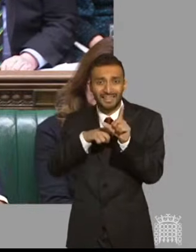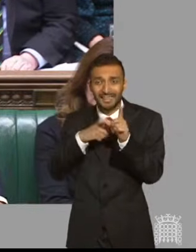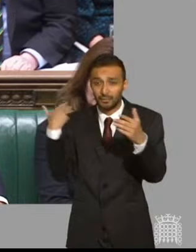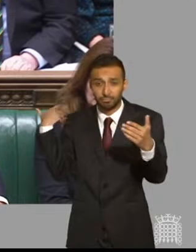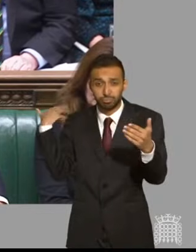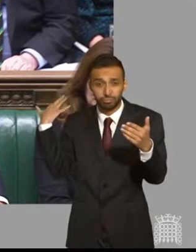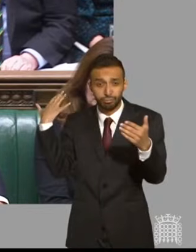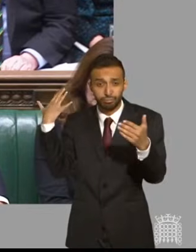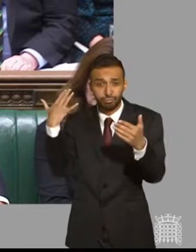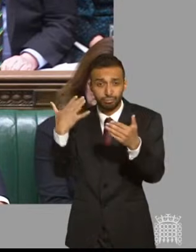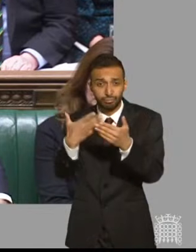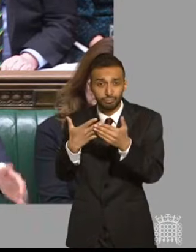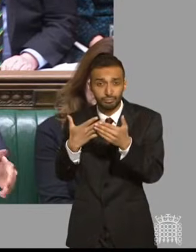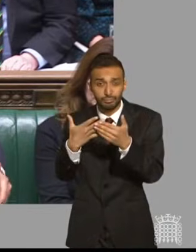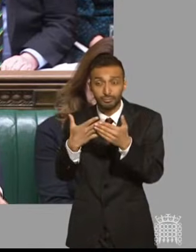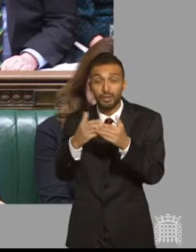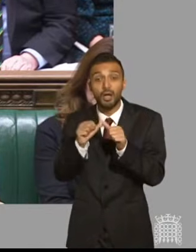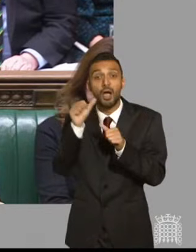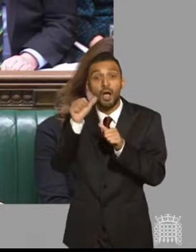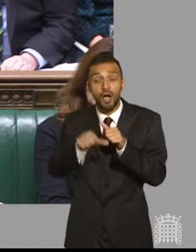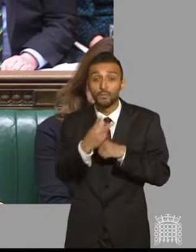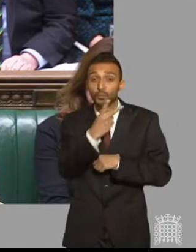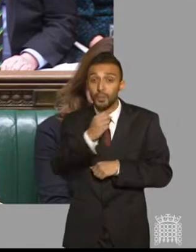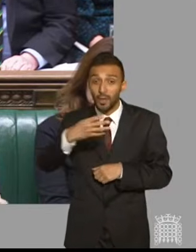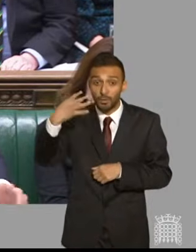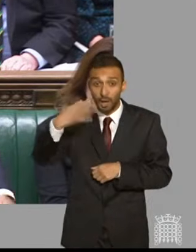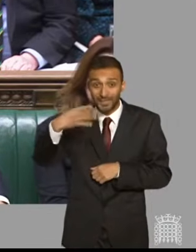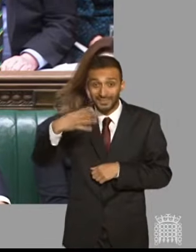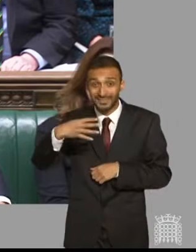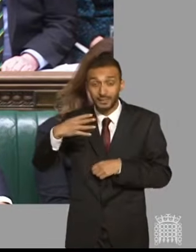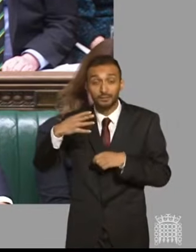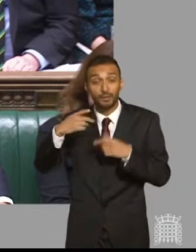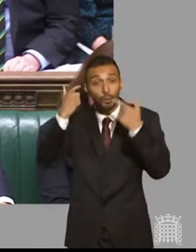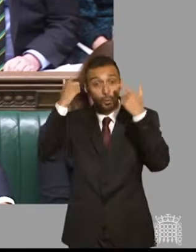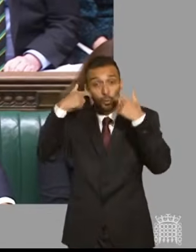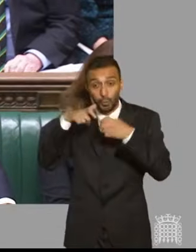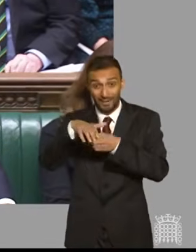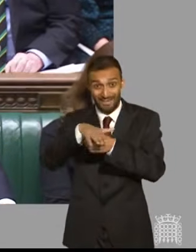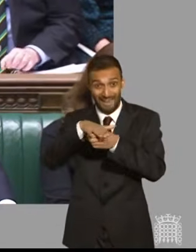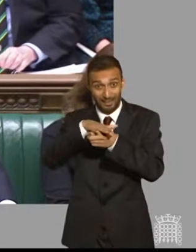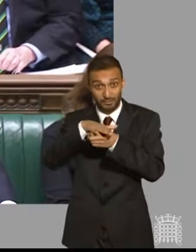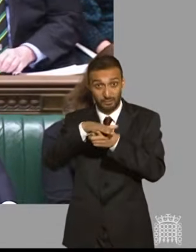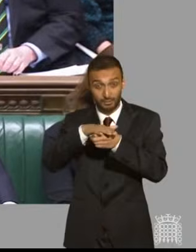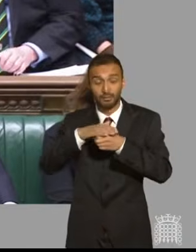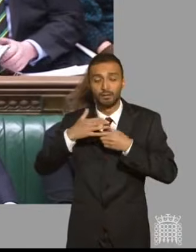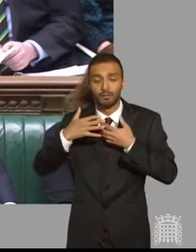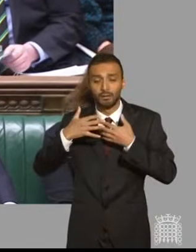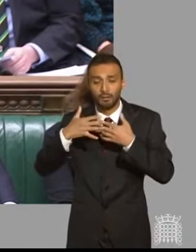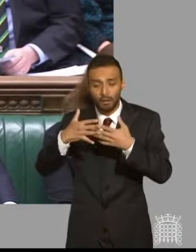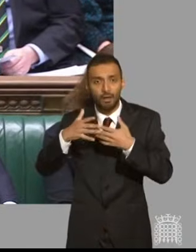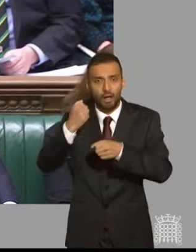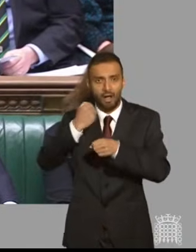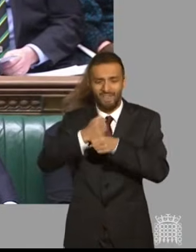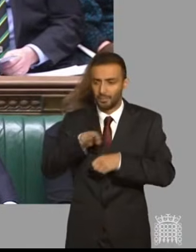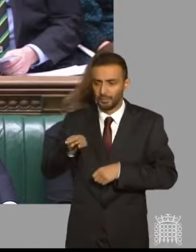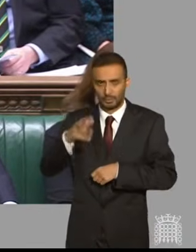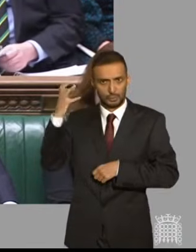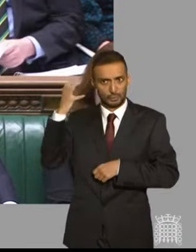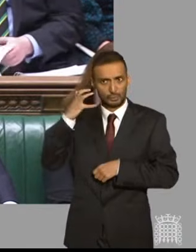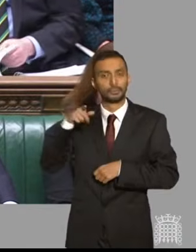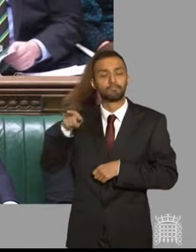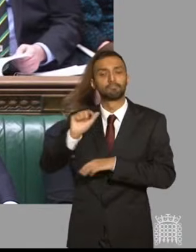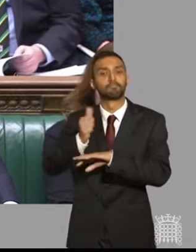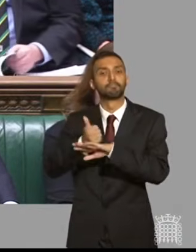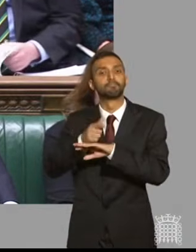that the previous government established a statutory inquiry led by Sir Win Williams, which is uncovering exactly what